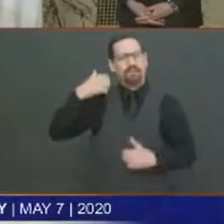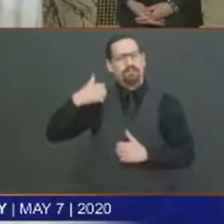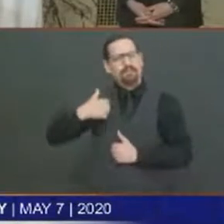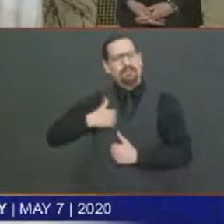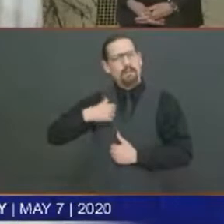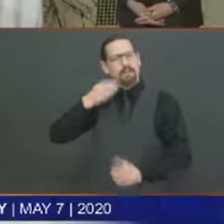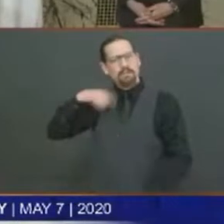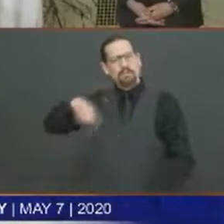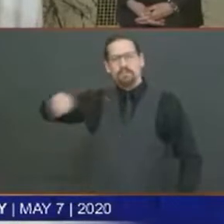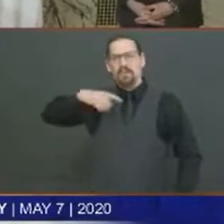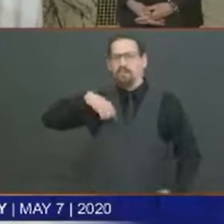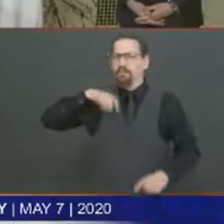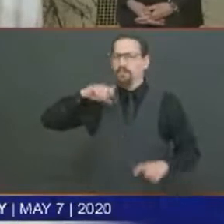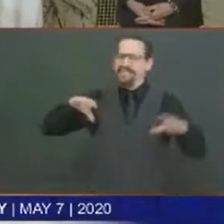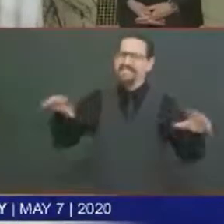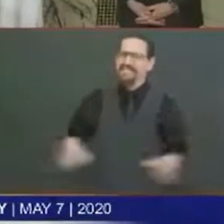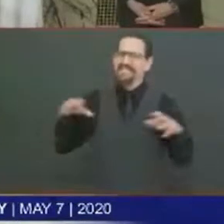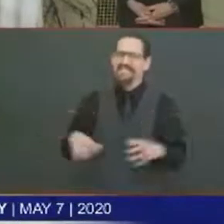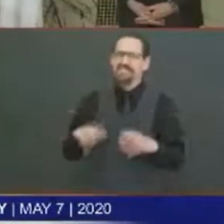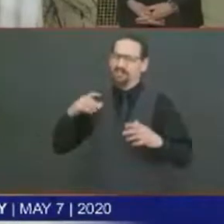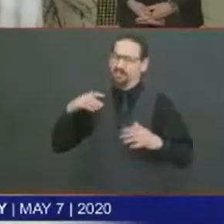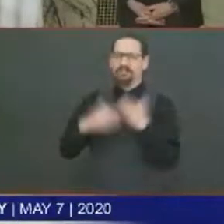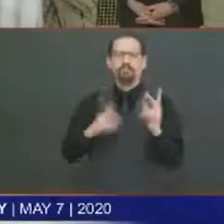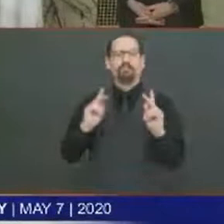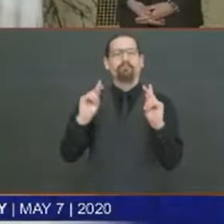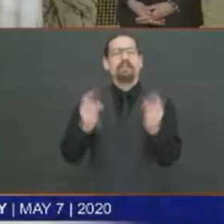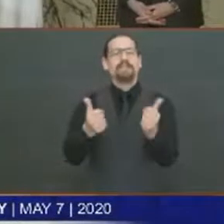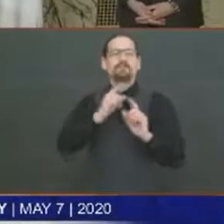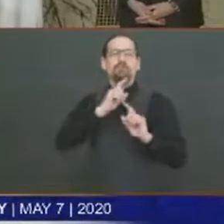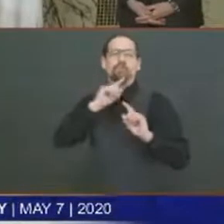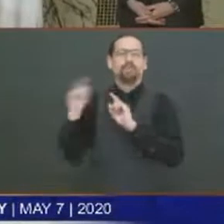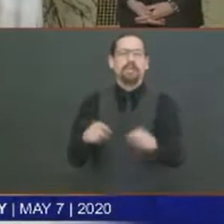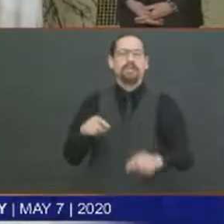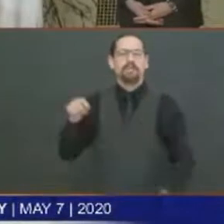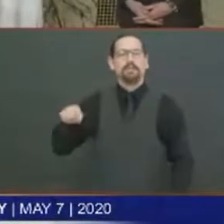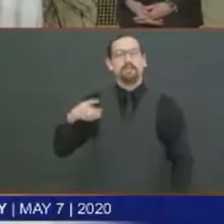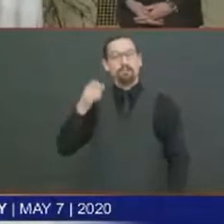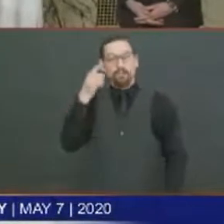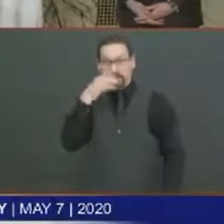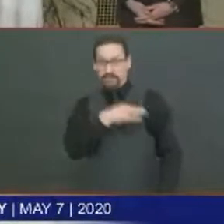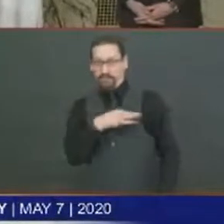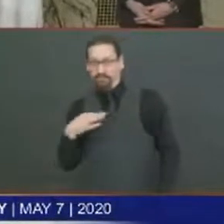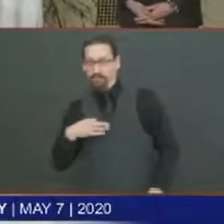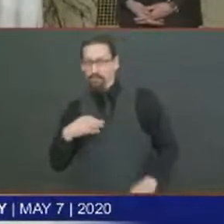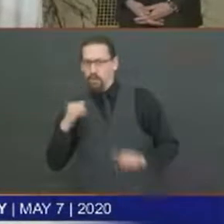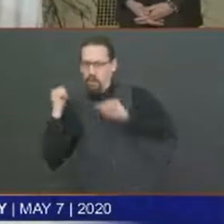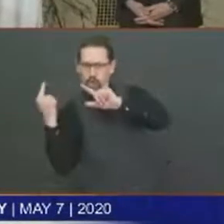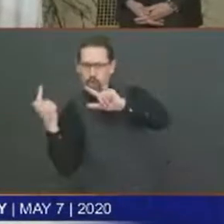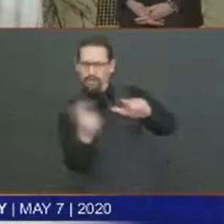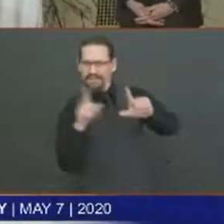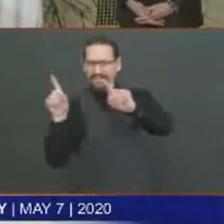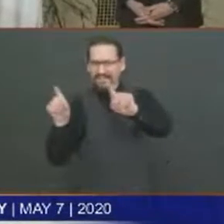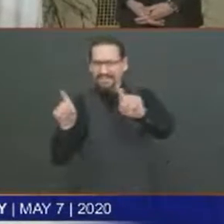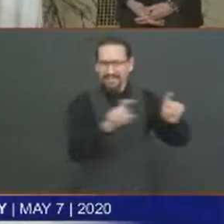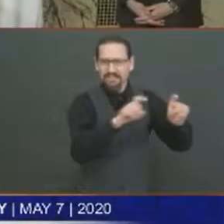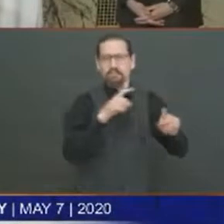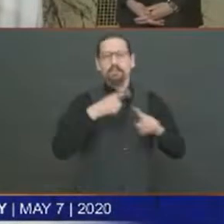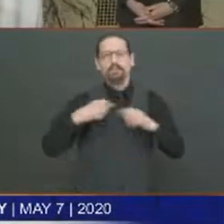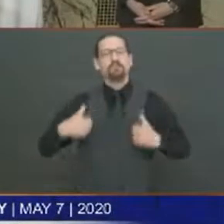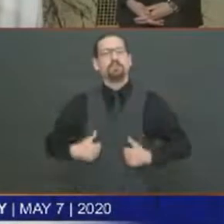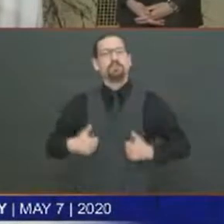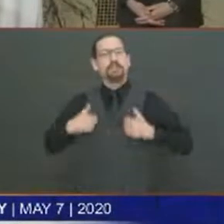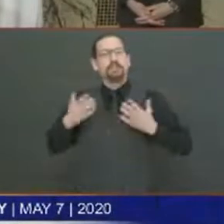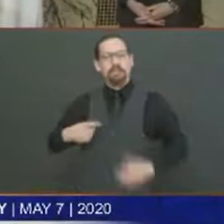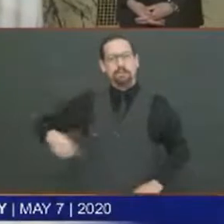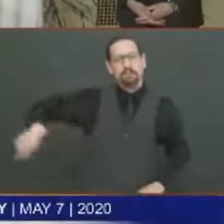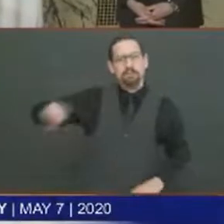aggressive testing of residents and staff. The same comprehensive and aggressive approach that I've shared with